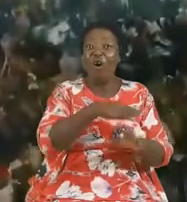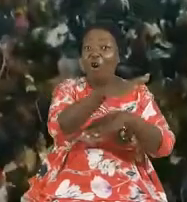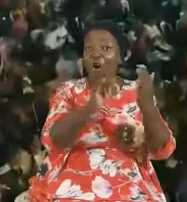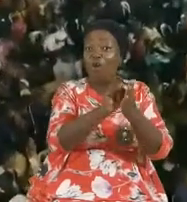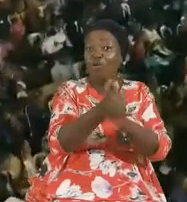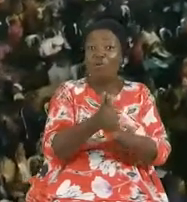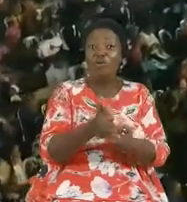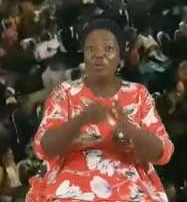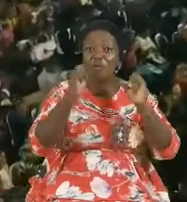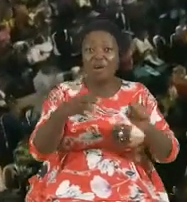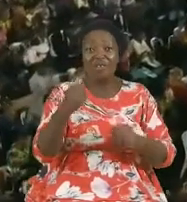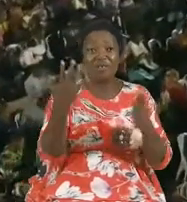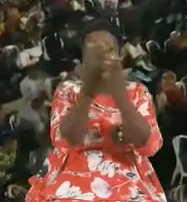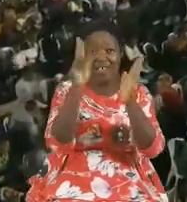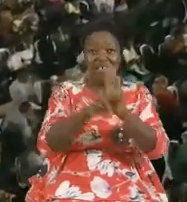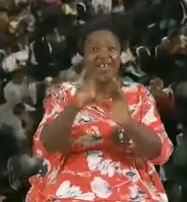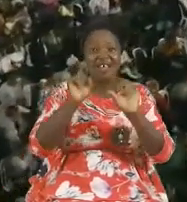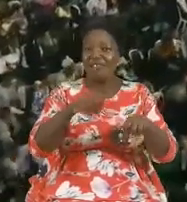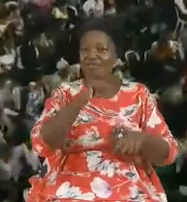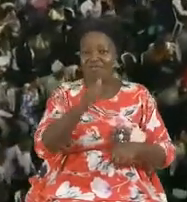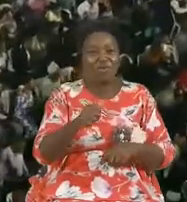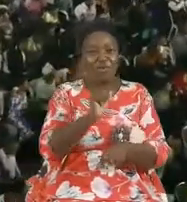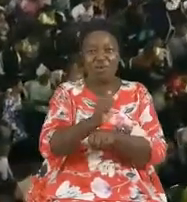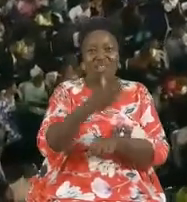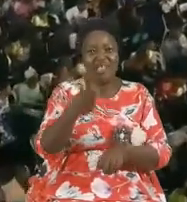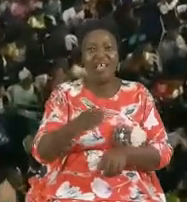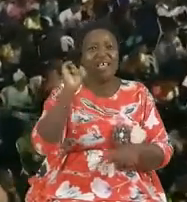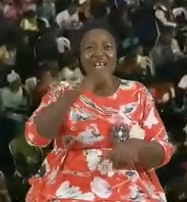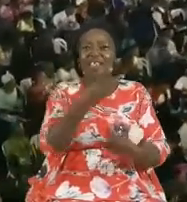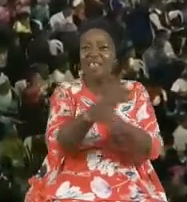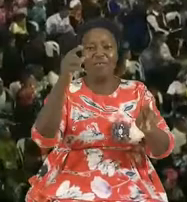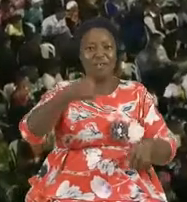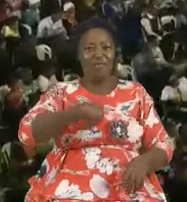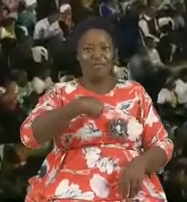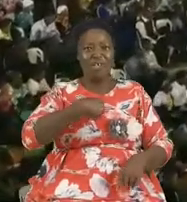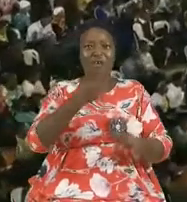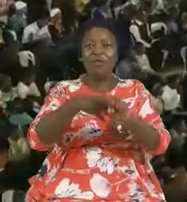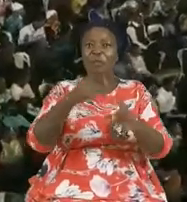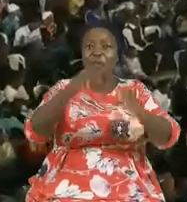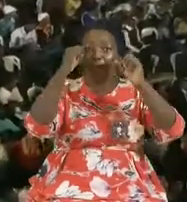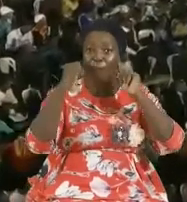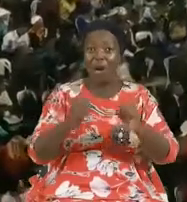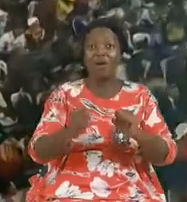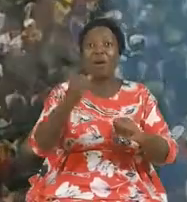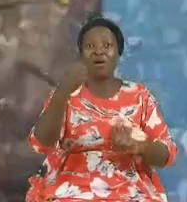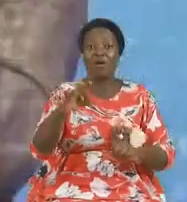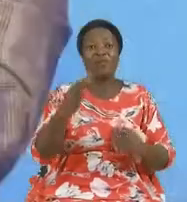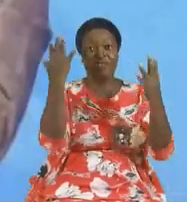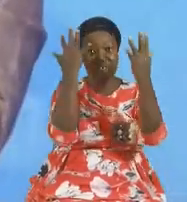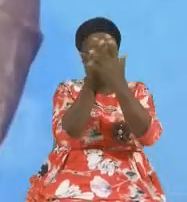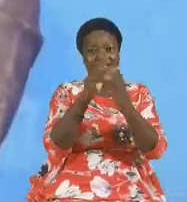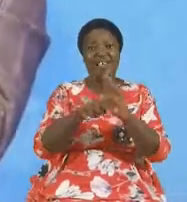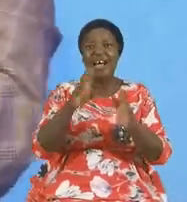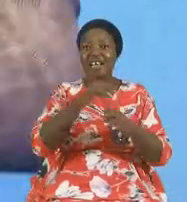there. Demons cannot operate there. All those powers of darkness cannot operate there. He has delivered